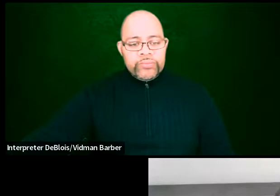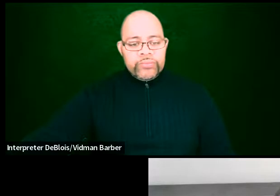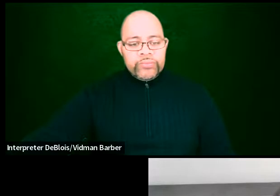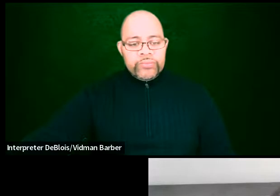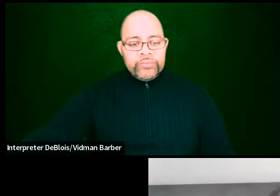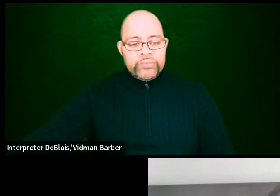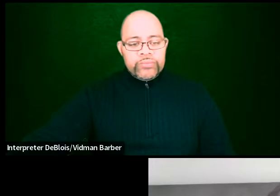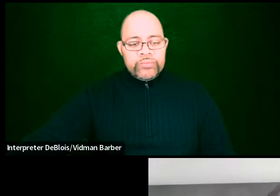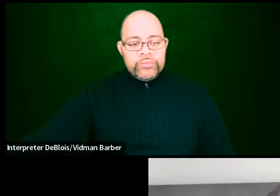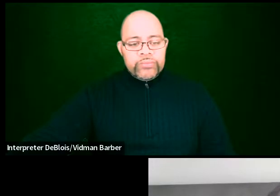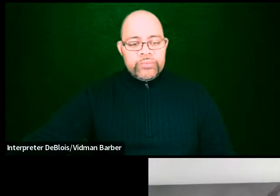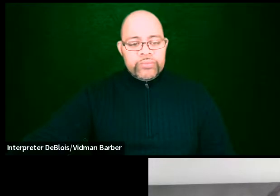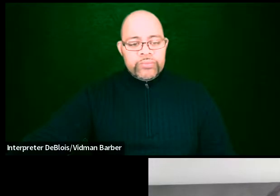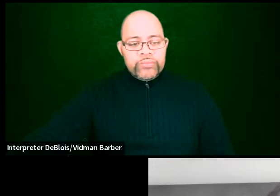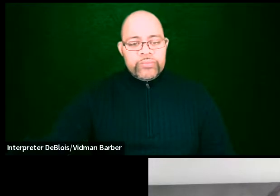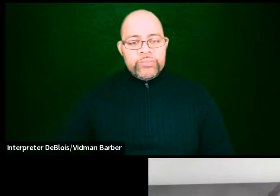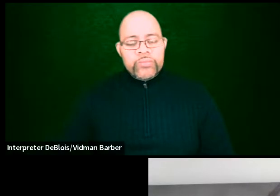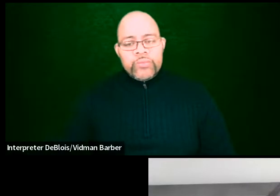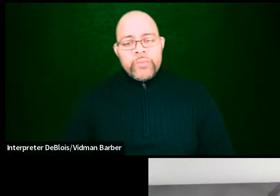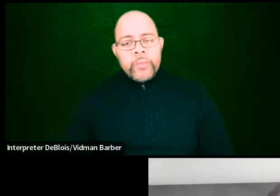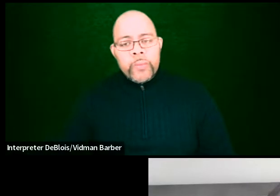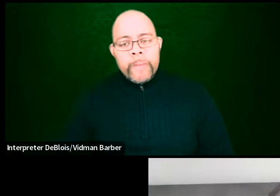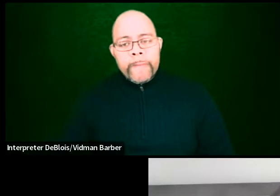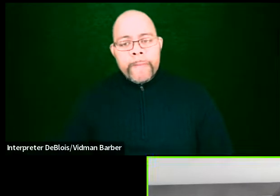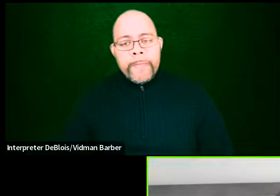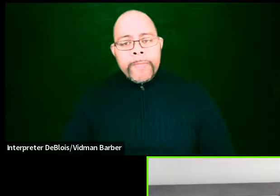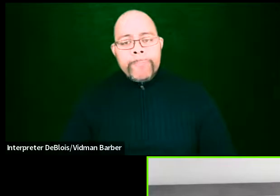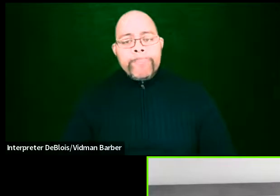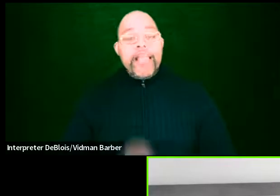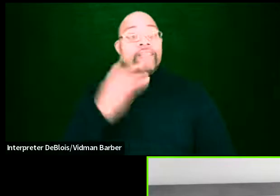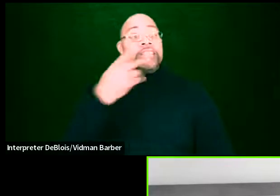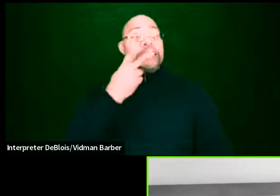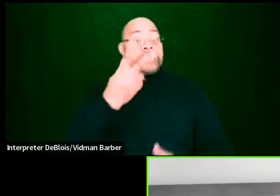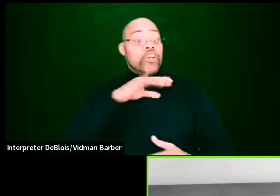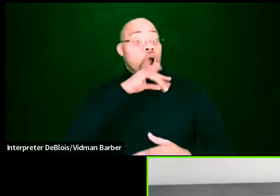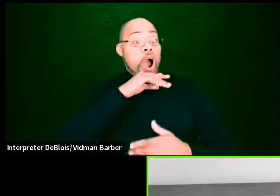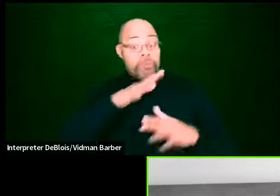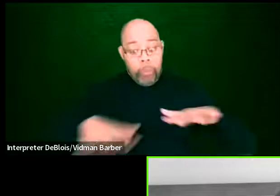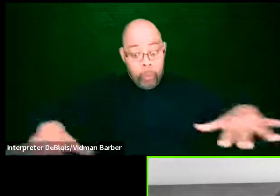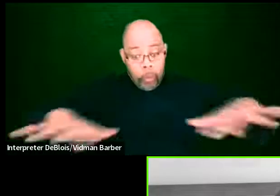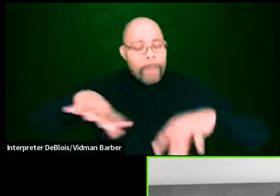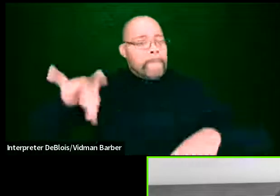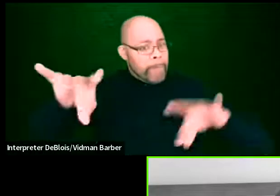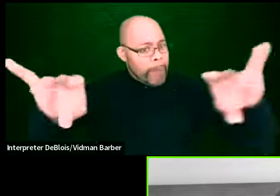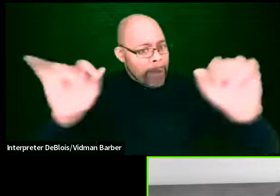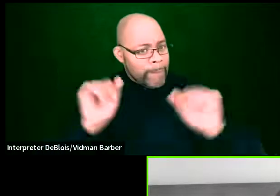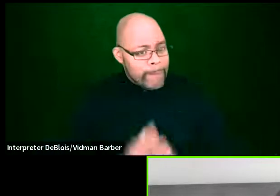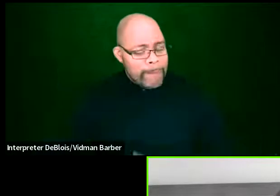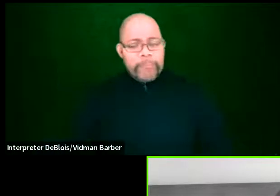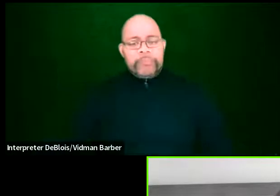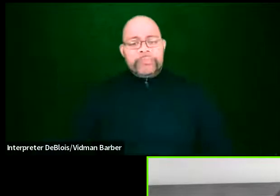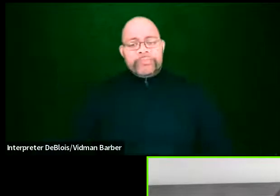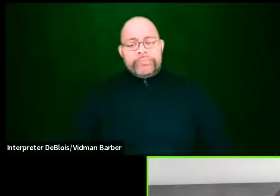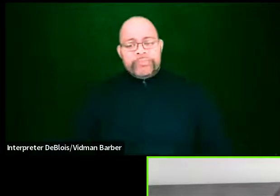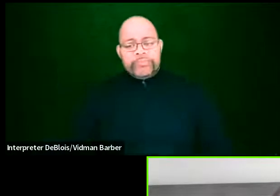see trash lying around, pick it up. If you see trash lying around, pick it up.